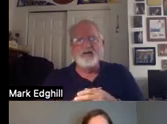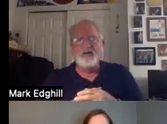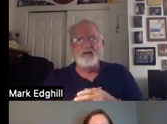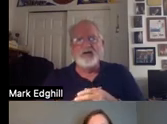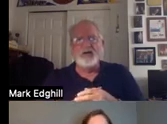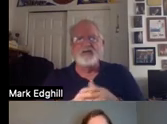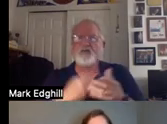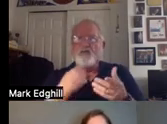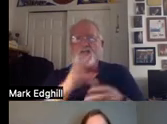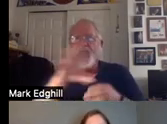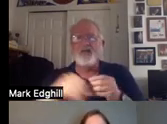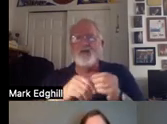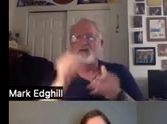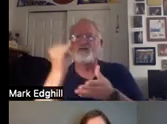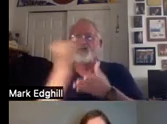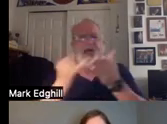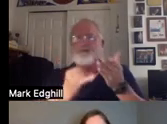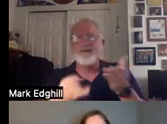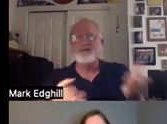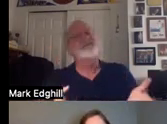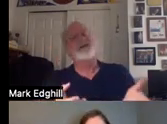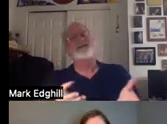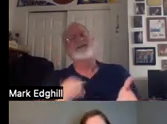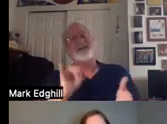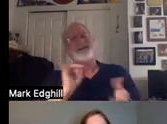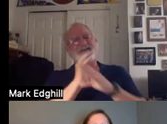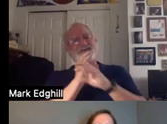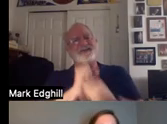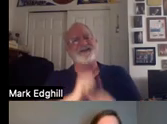the art. And of course, he added all the graphics.